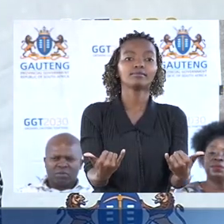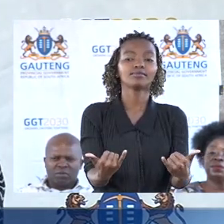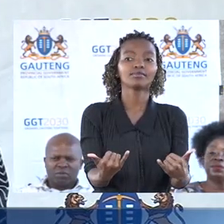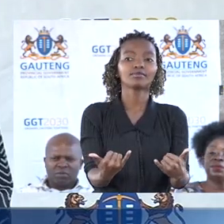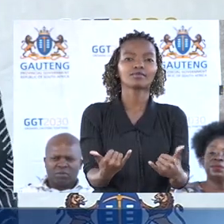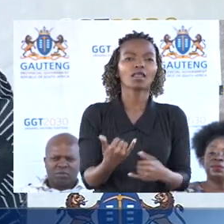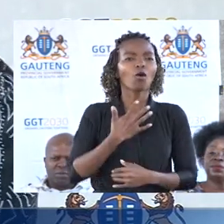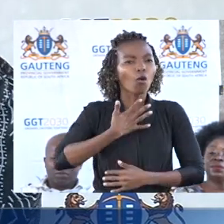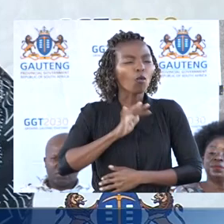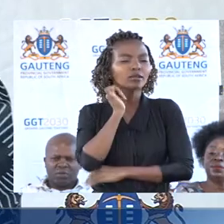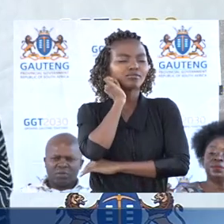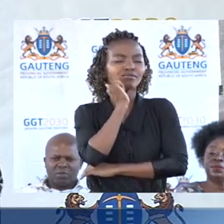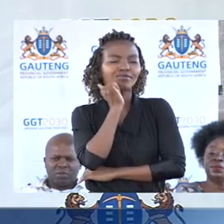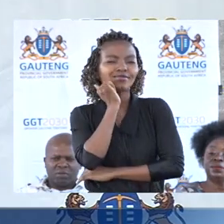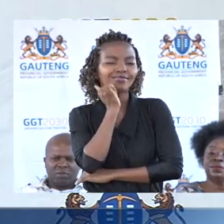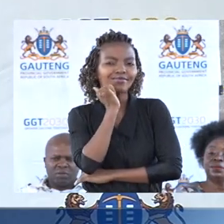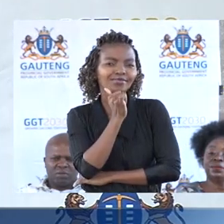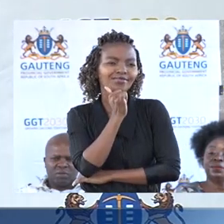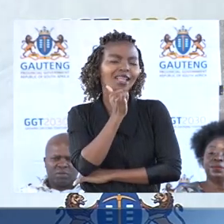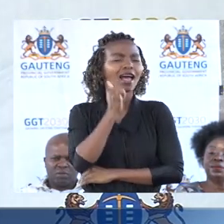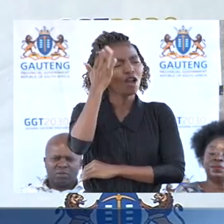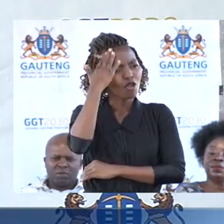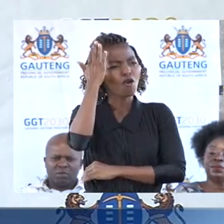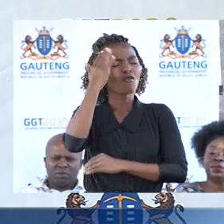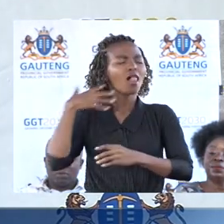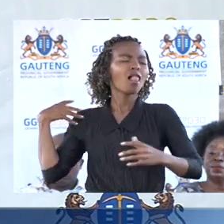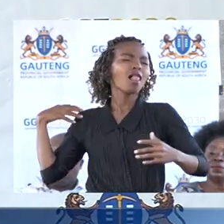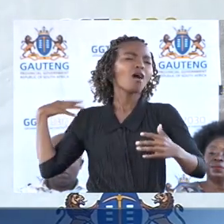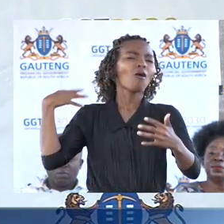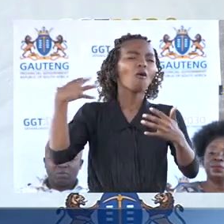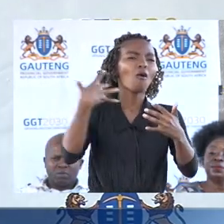We want to apologize with Sinhlalise Mkhukhwini isikhathi eside.